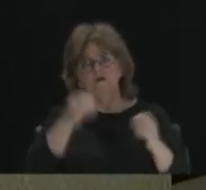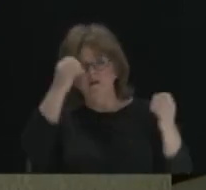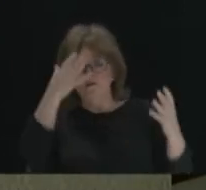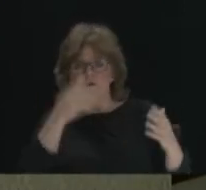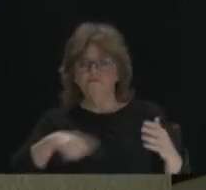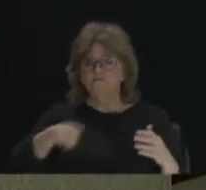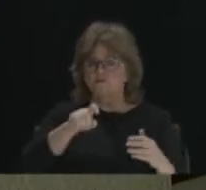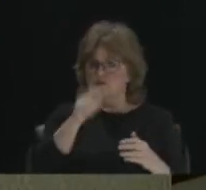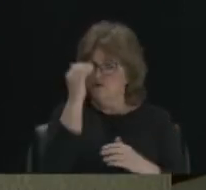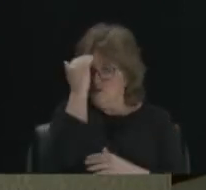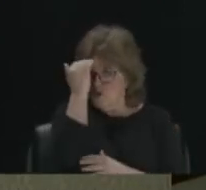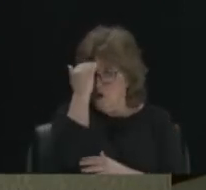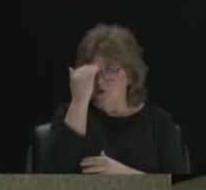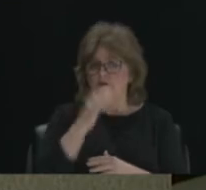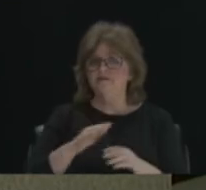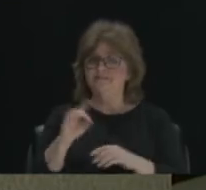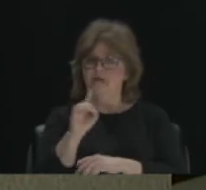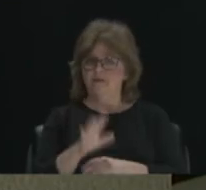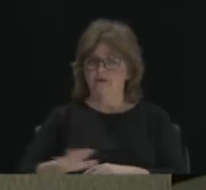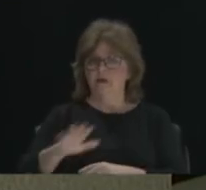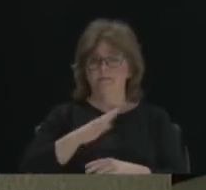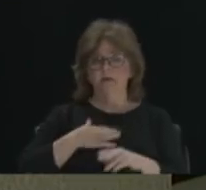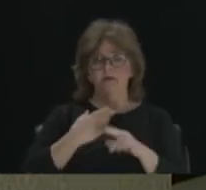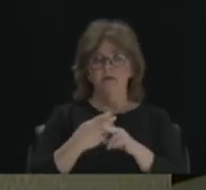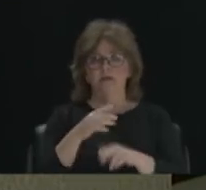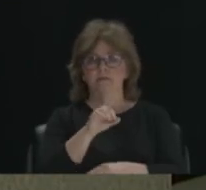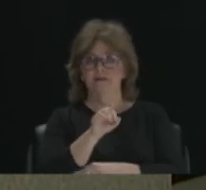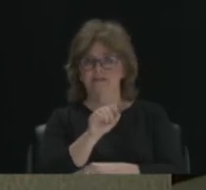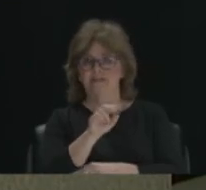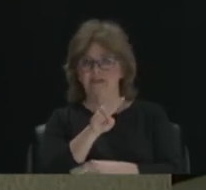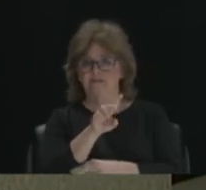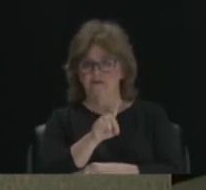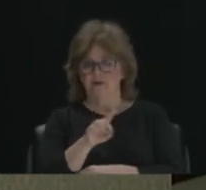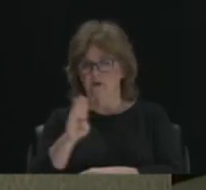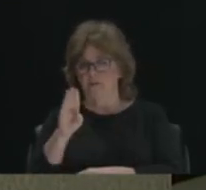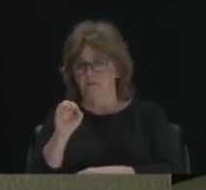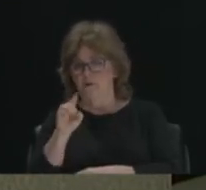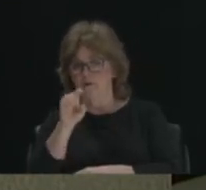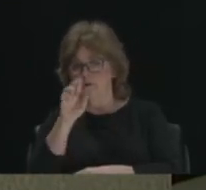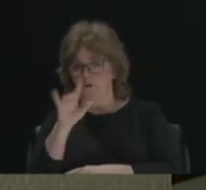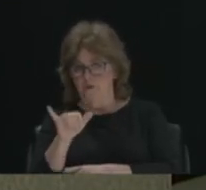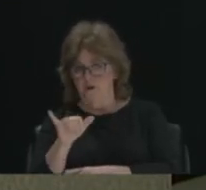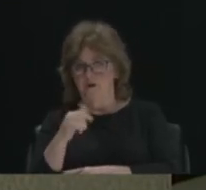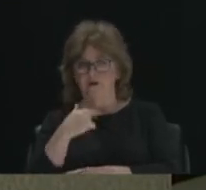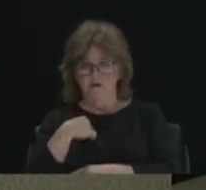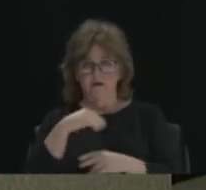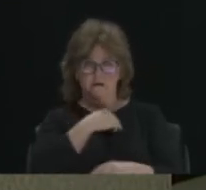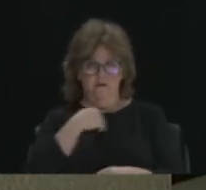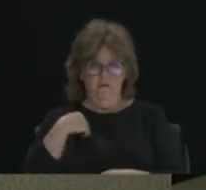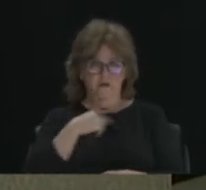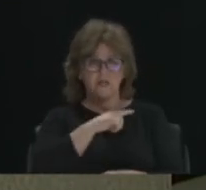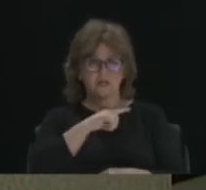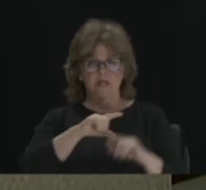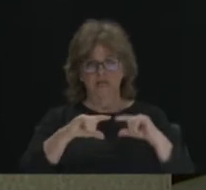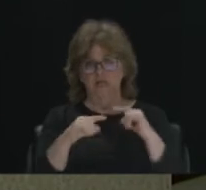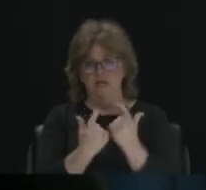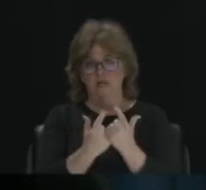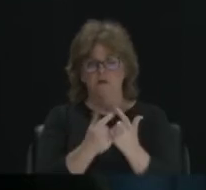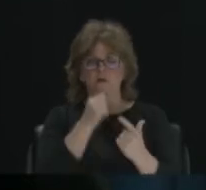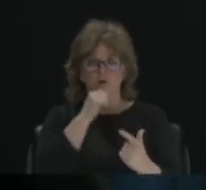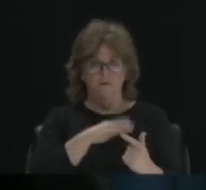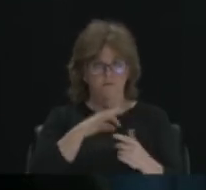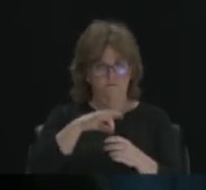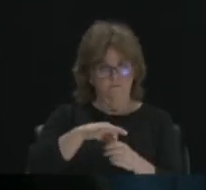greater Dayton area. My name is David Votary. I am a member of the League of Women Voters and your host this evening as we discuss our